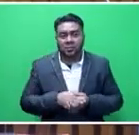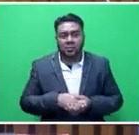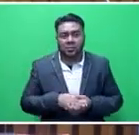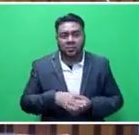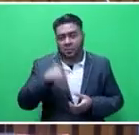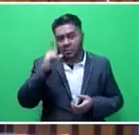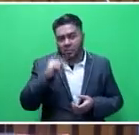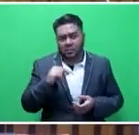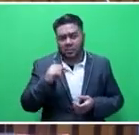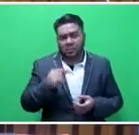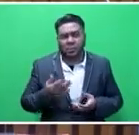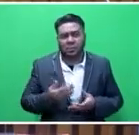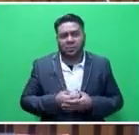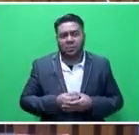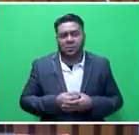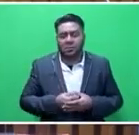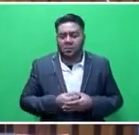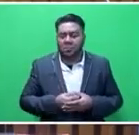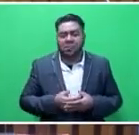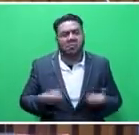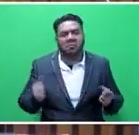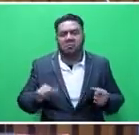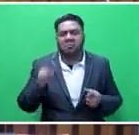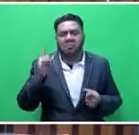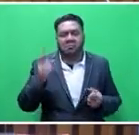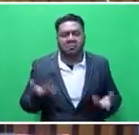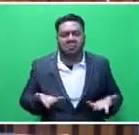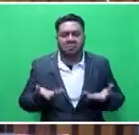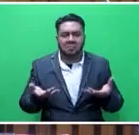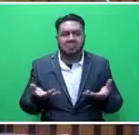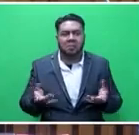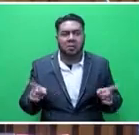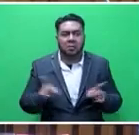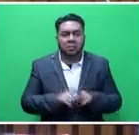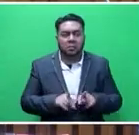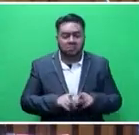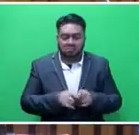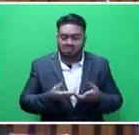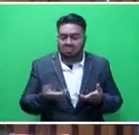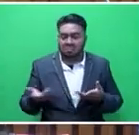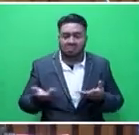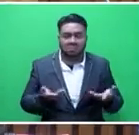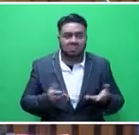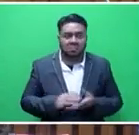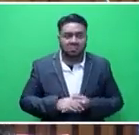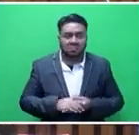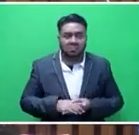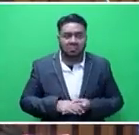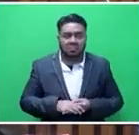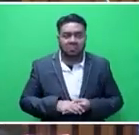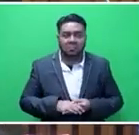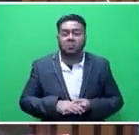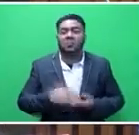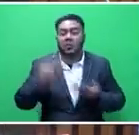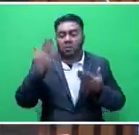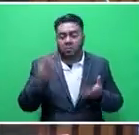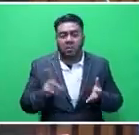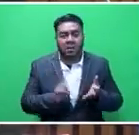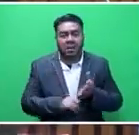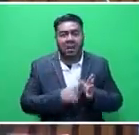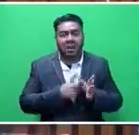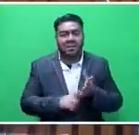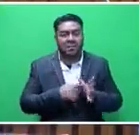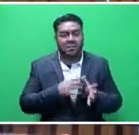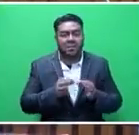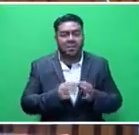actually grant citizenship to anybody, as the minister saw fit. And Honorable Lalan Balabu would know this. There are people